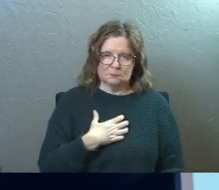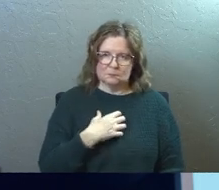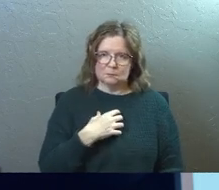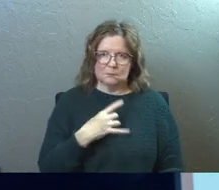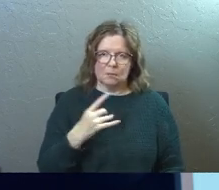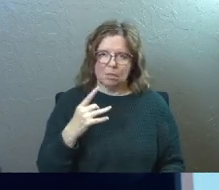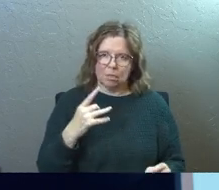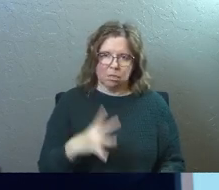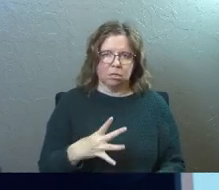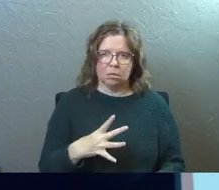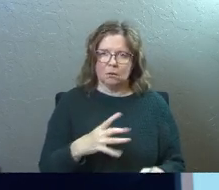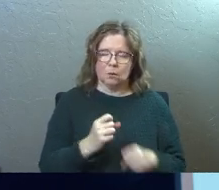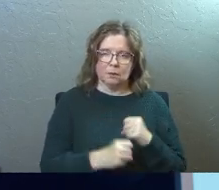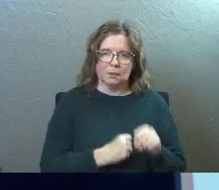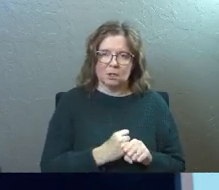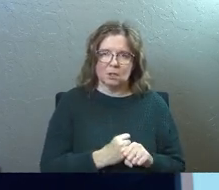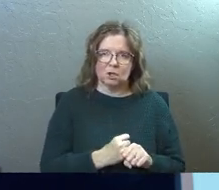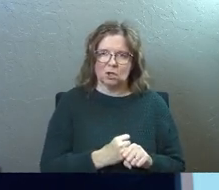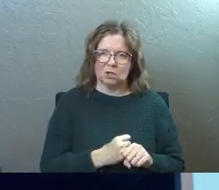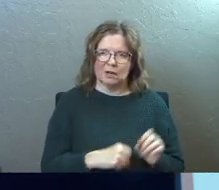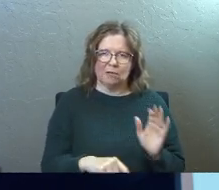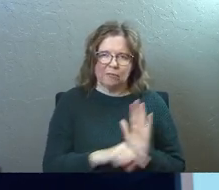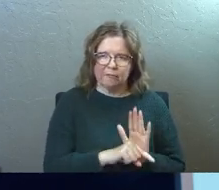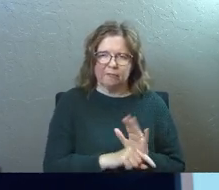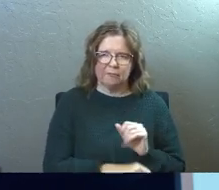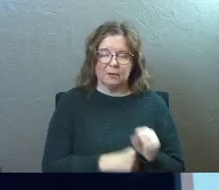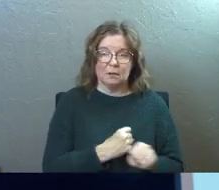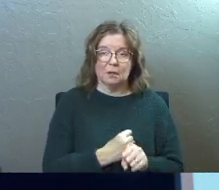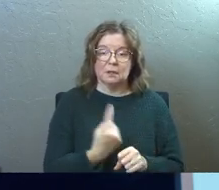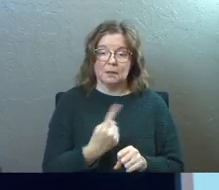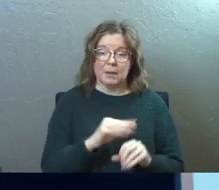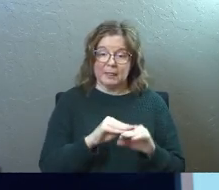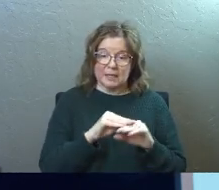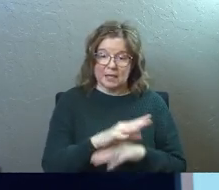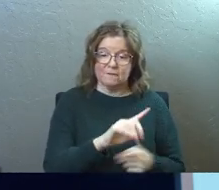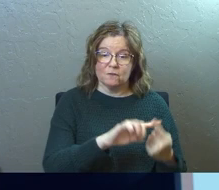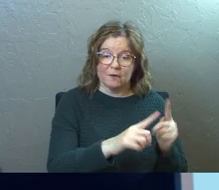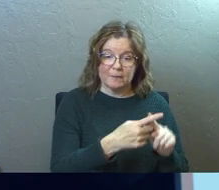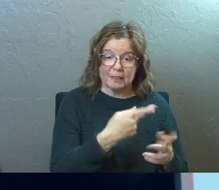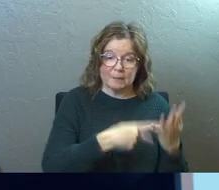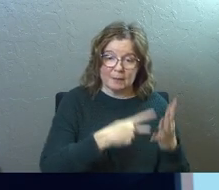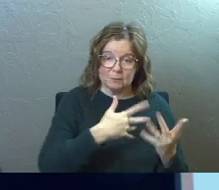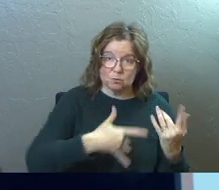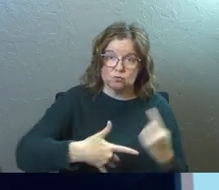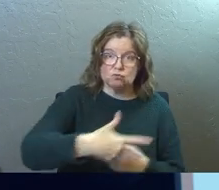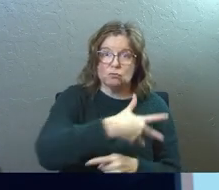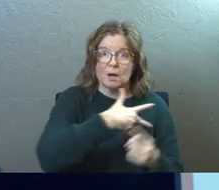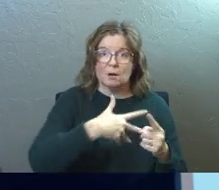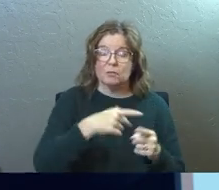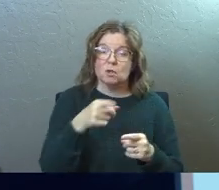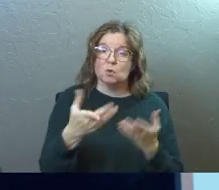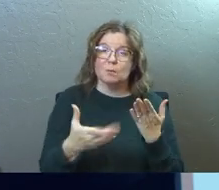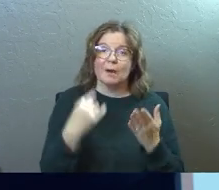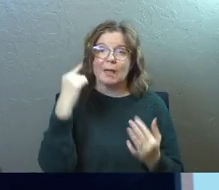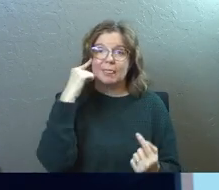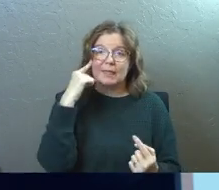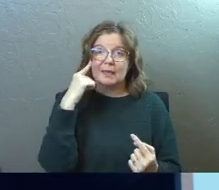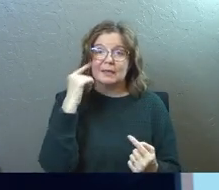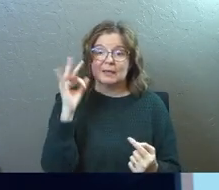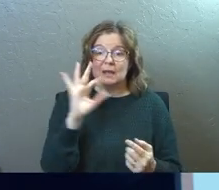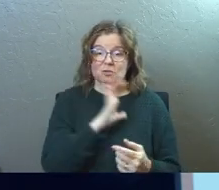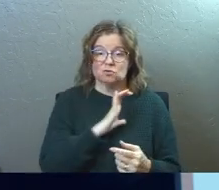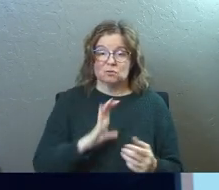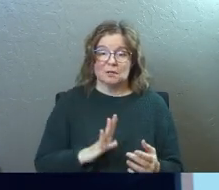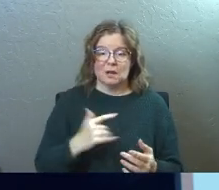shake it. And there's just something about the influence of friends and people that surround us that you might think, even